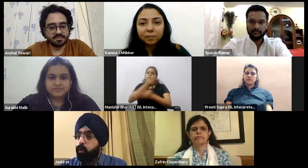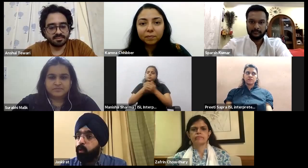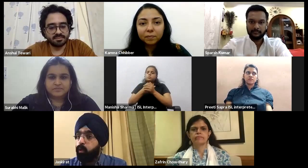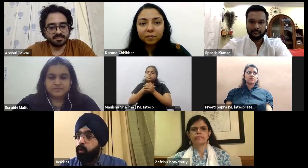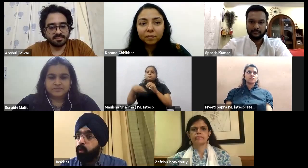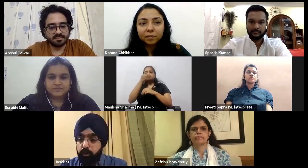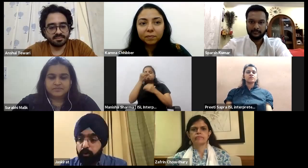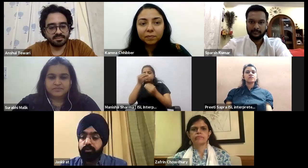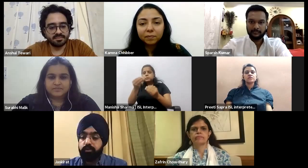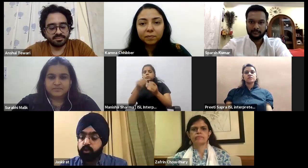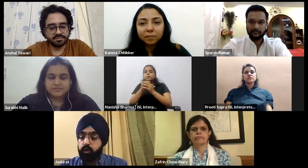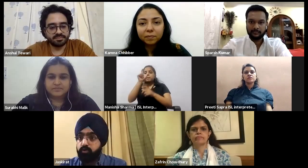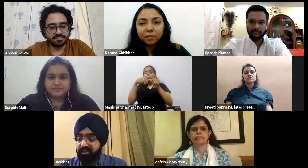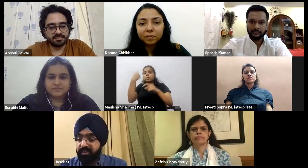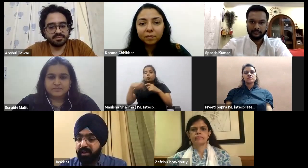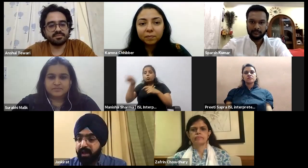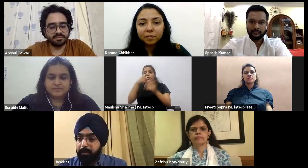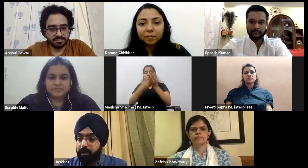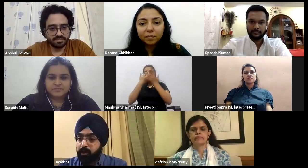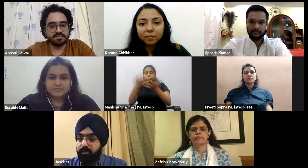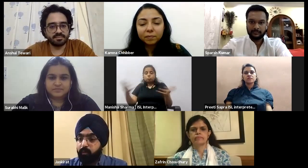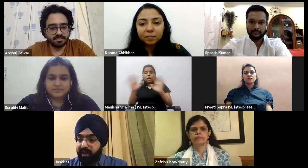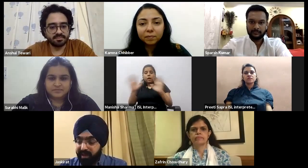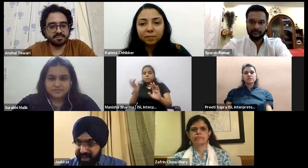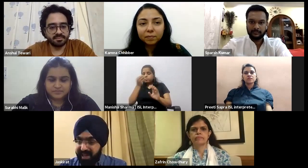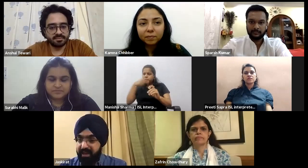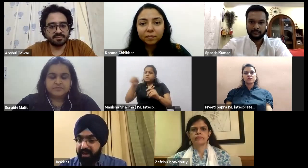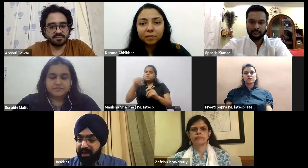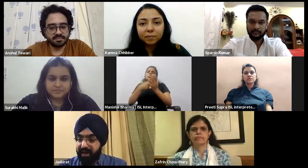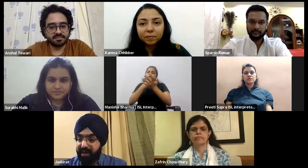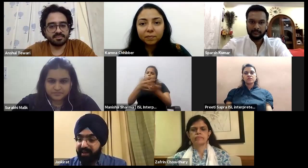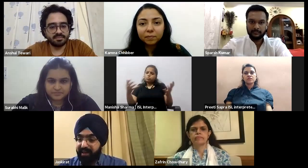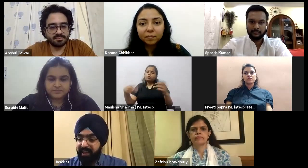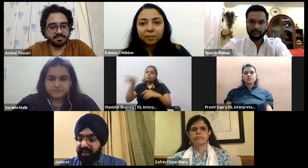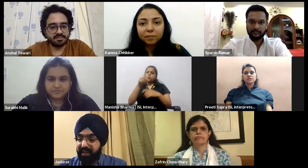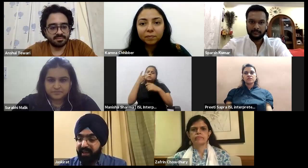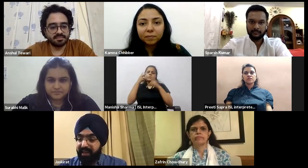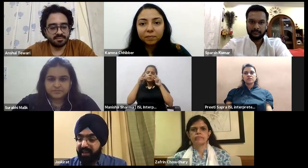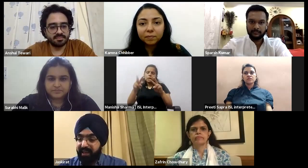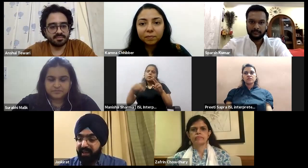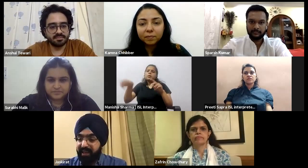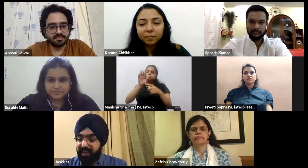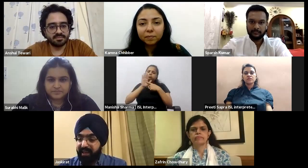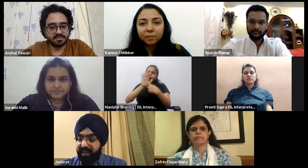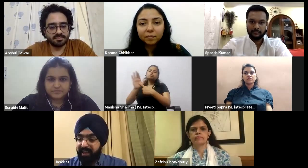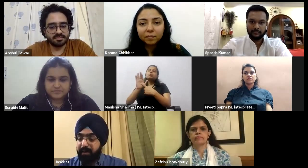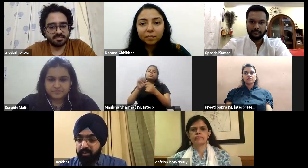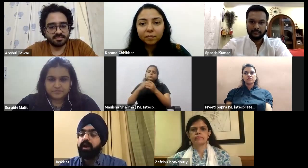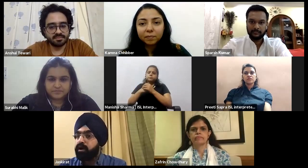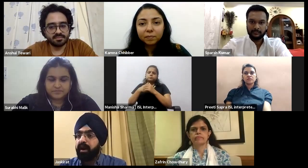platforms and the people who have those resources to please put in those resources to address this, because we are seeing